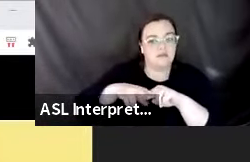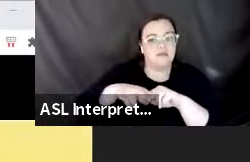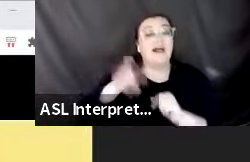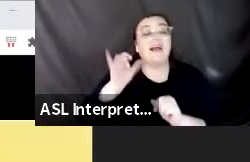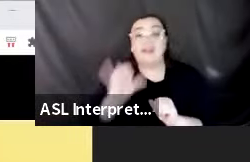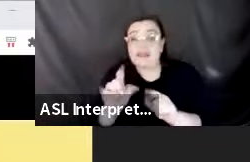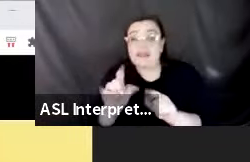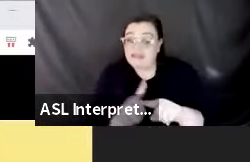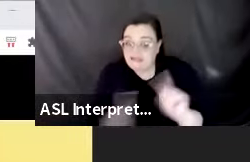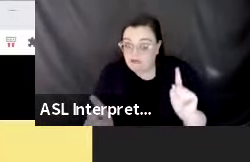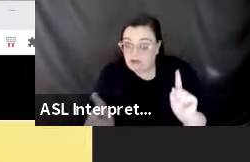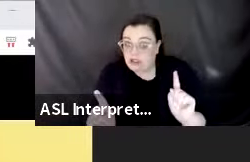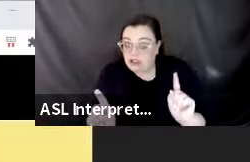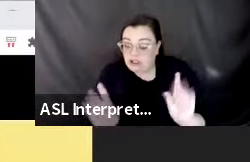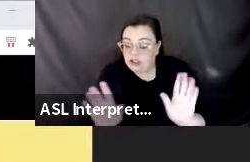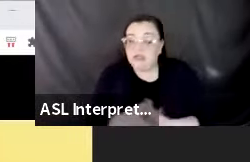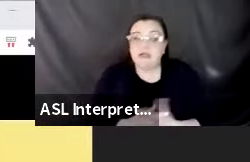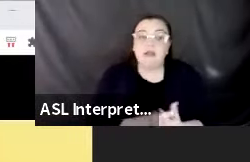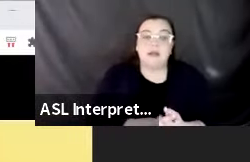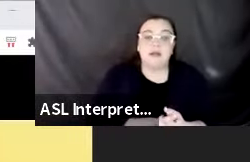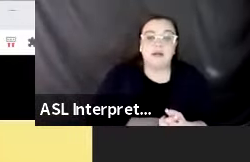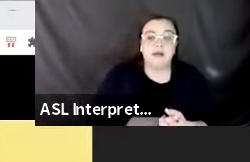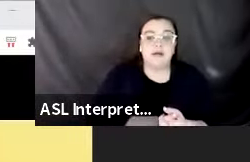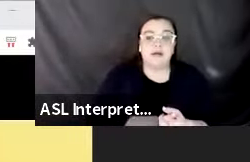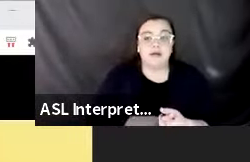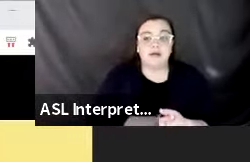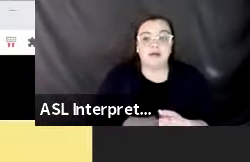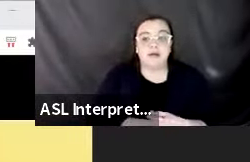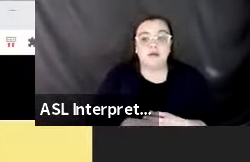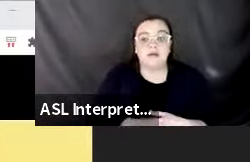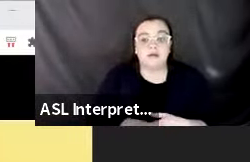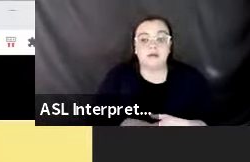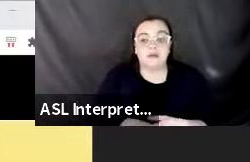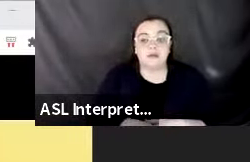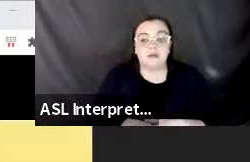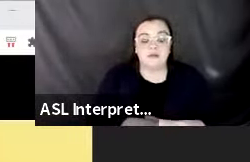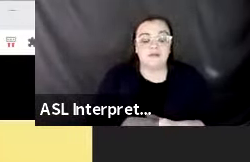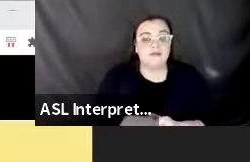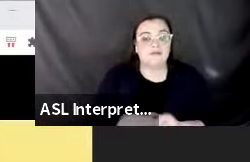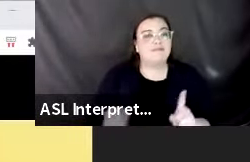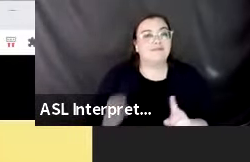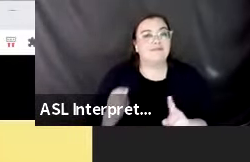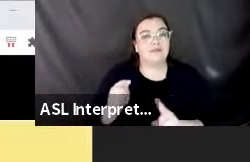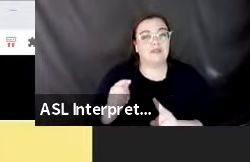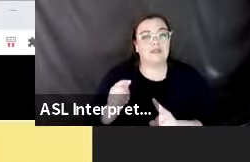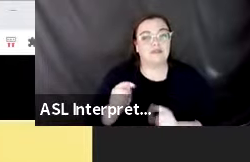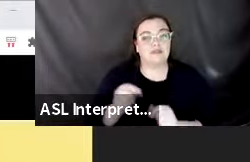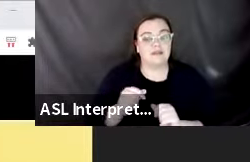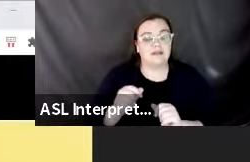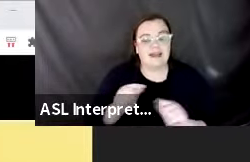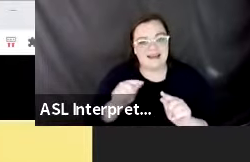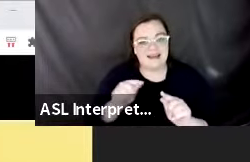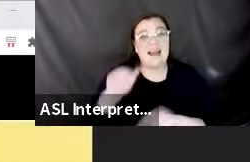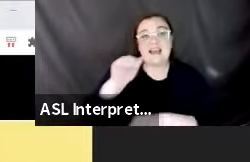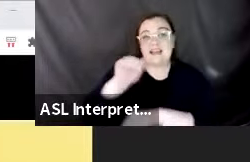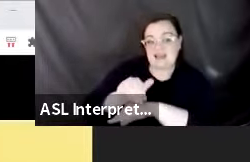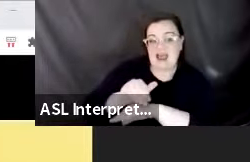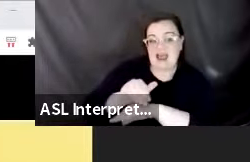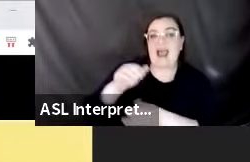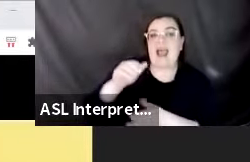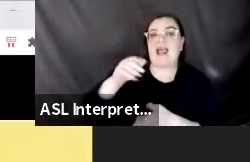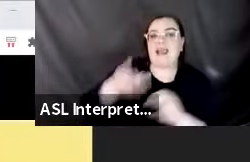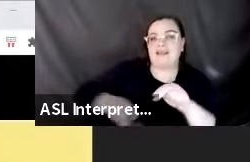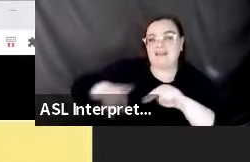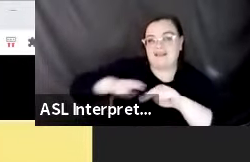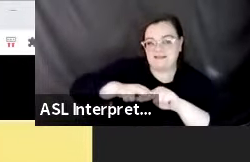the principal performers. Their night premium does not start, night premium applies to everybody the